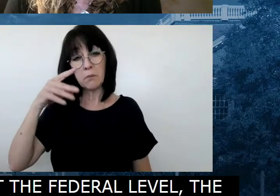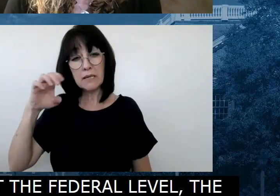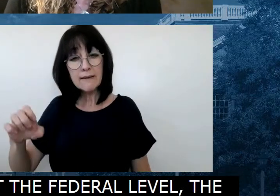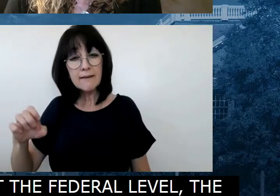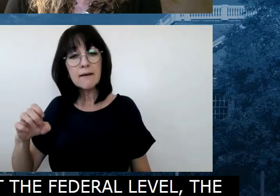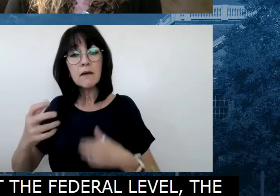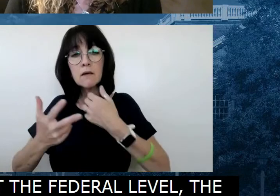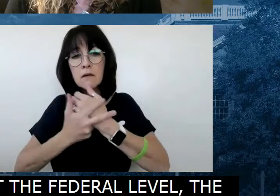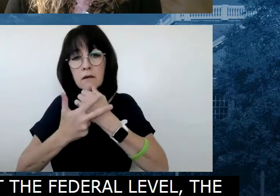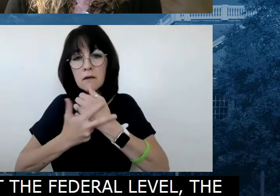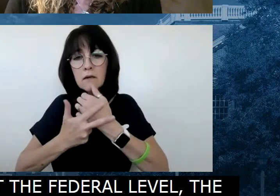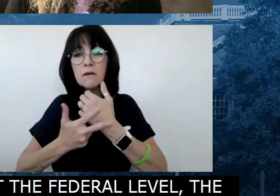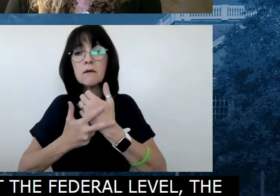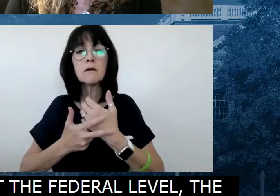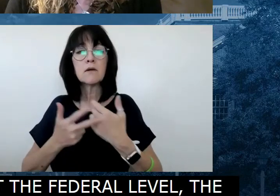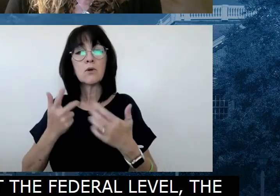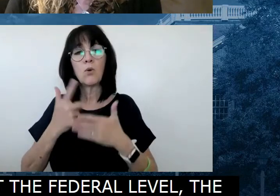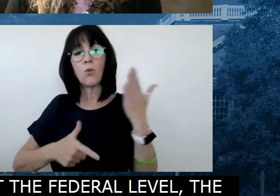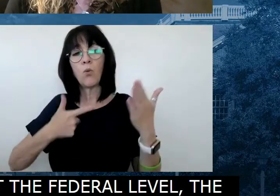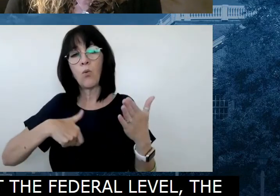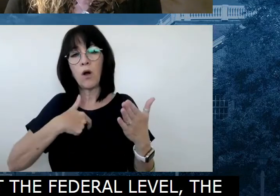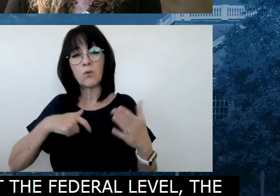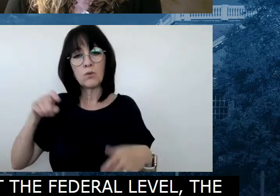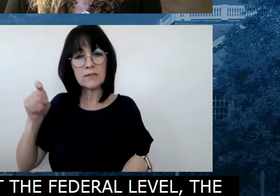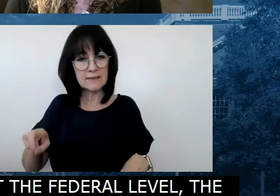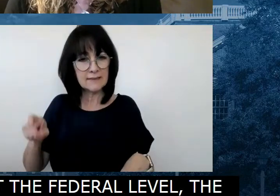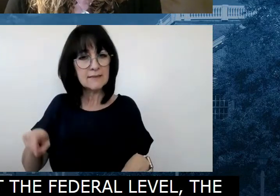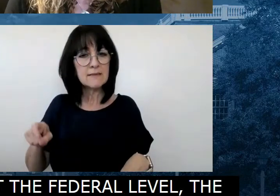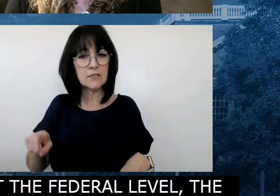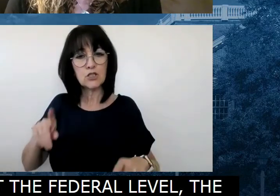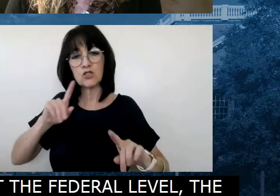necessary things to respond to a pandemic like this,